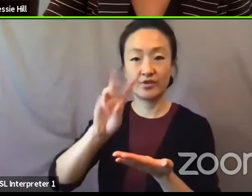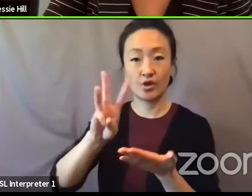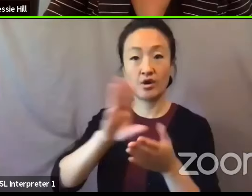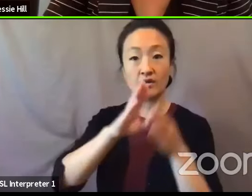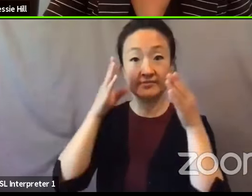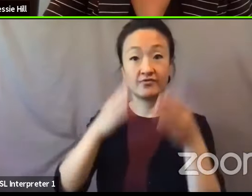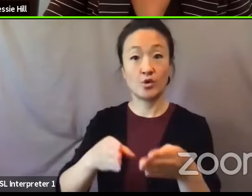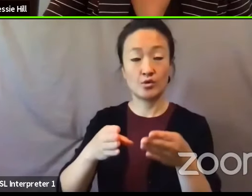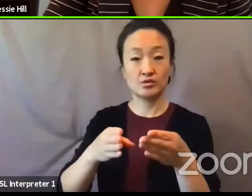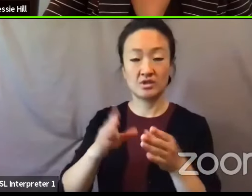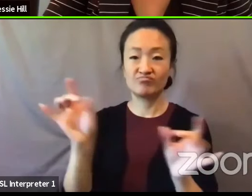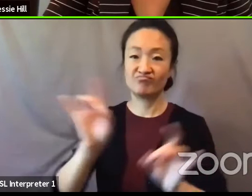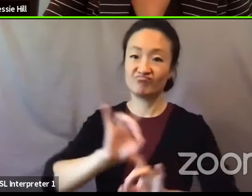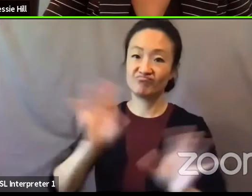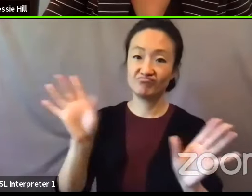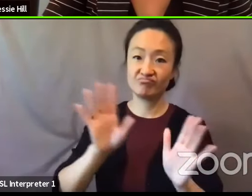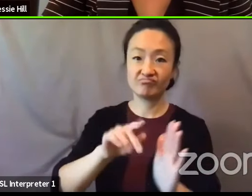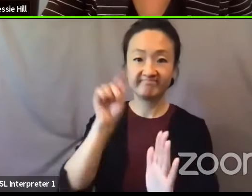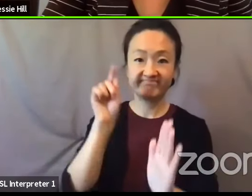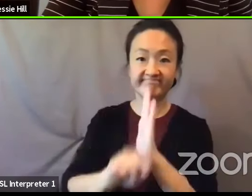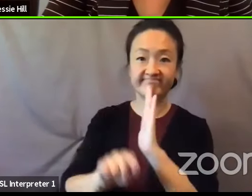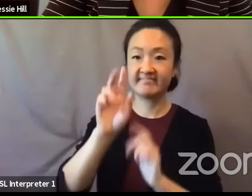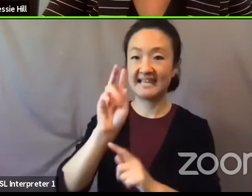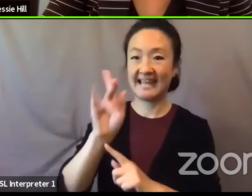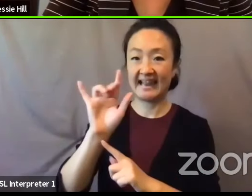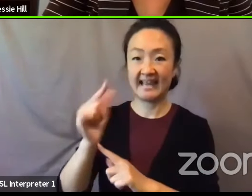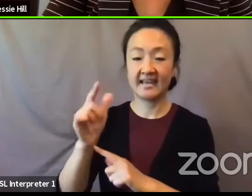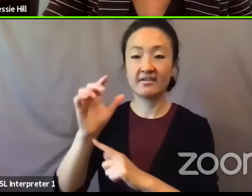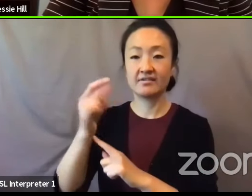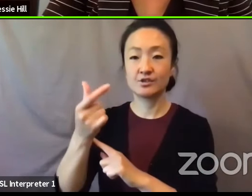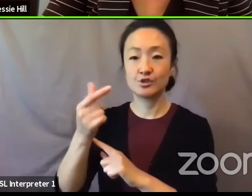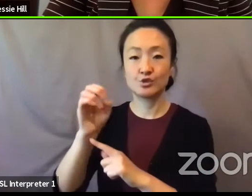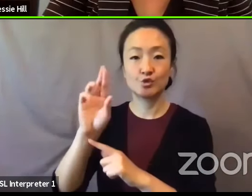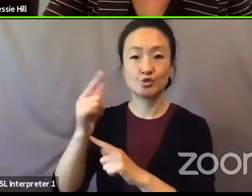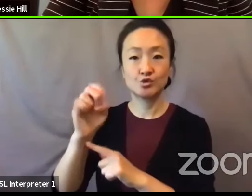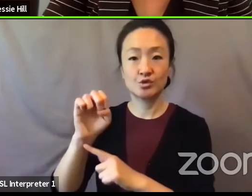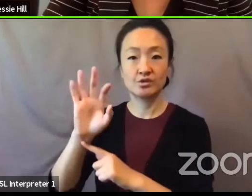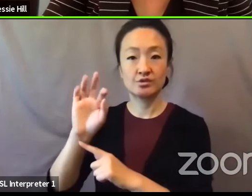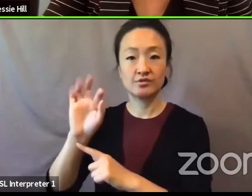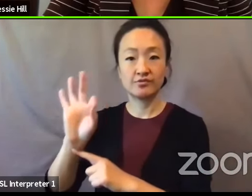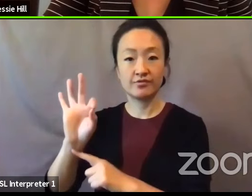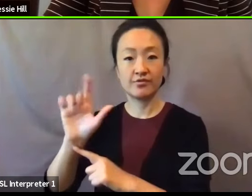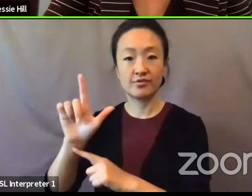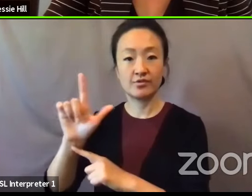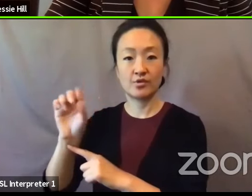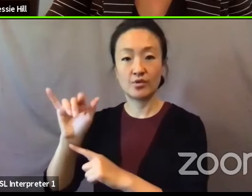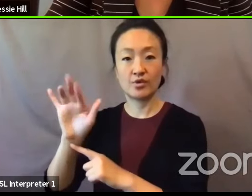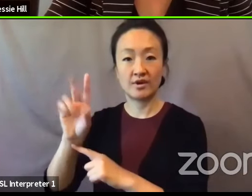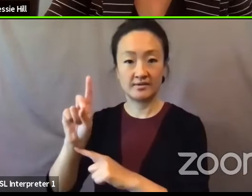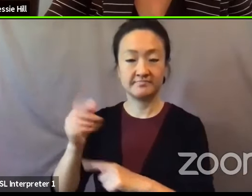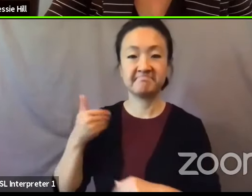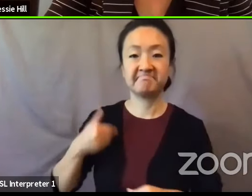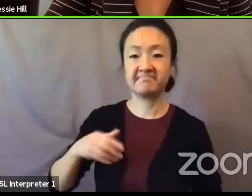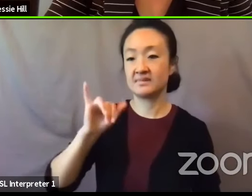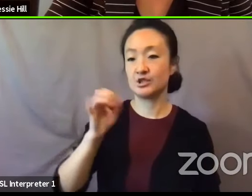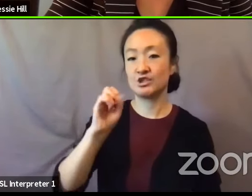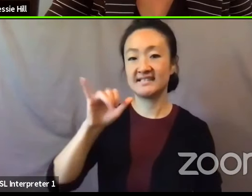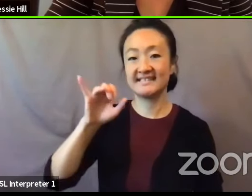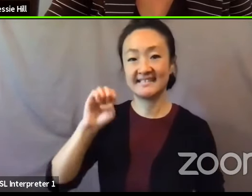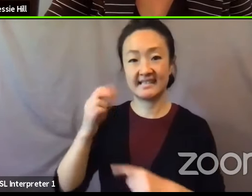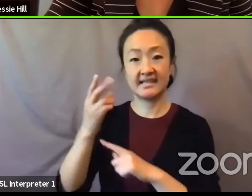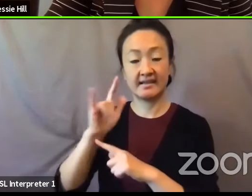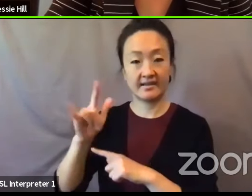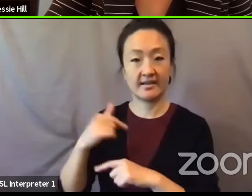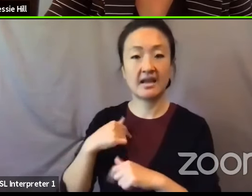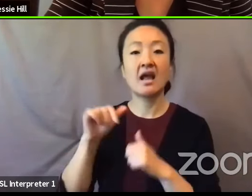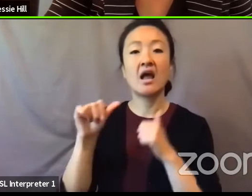tragic killing of George Floyd. I'm Jessie Hill, the Judge Ben C. Green Professor of Law and Associate Dean